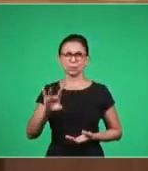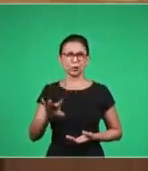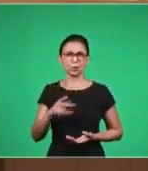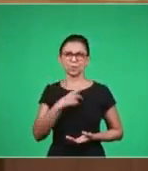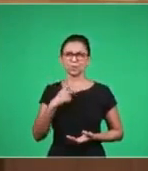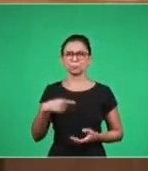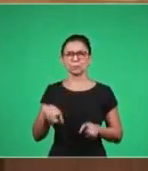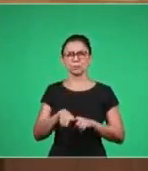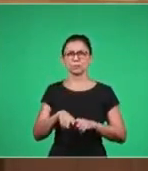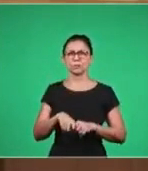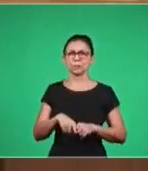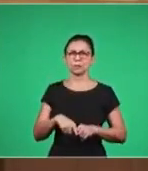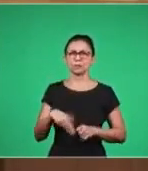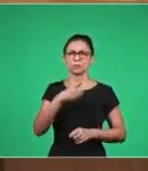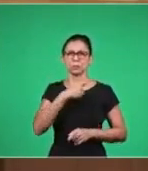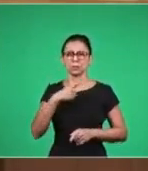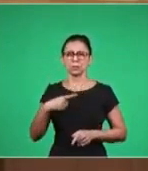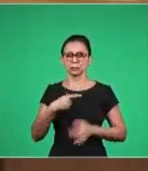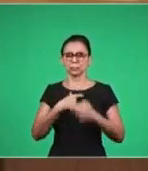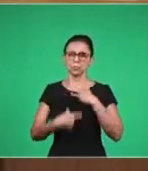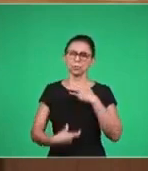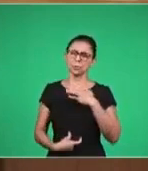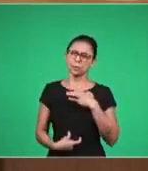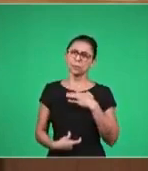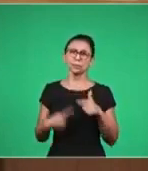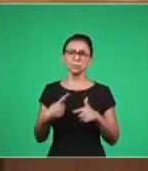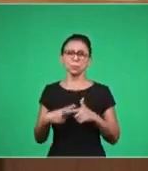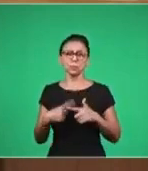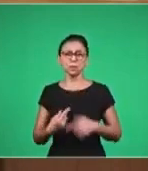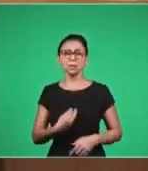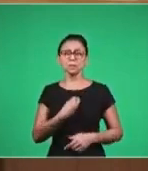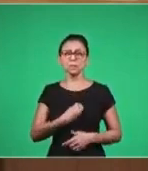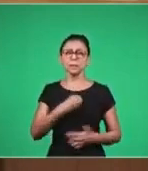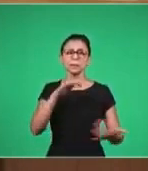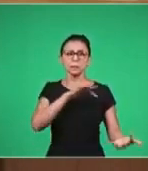someone because of his positioning in the church.